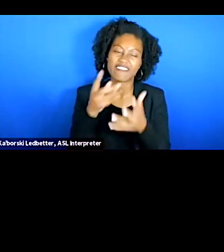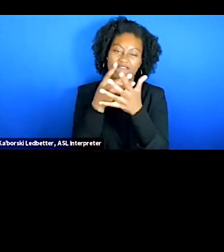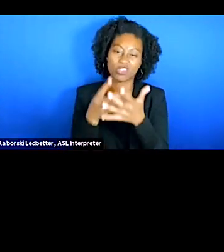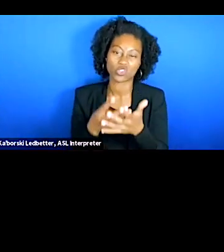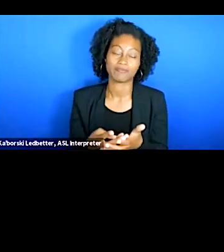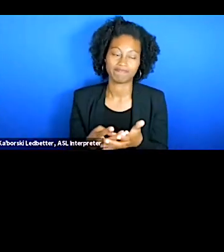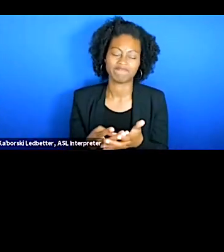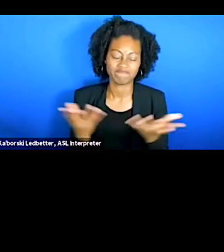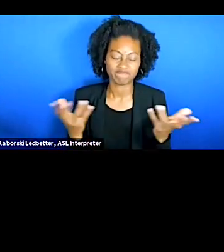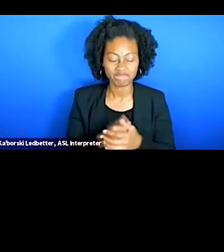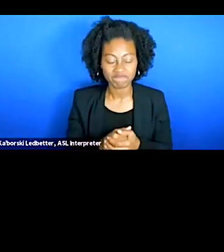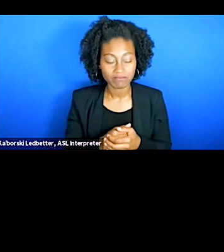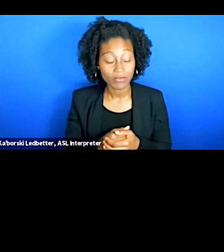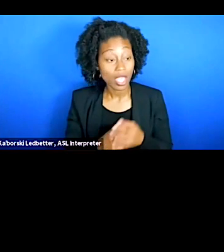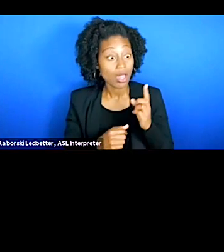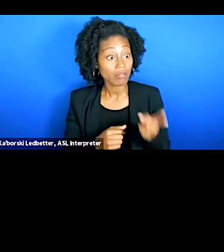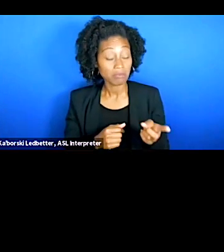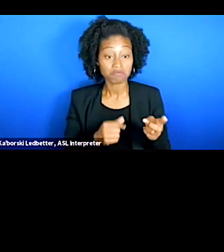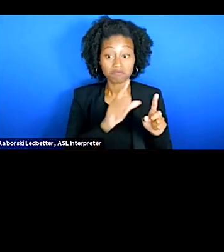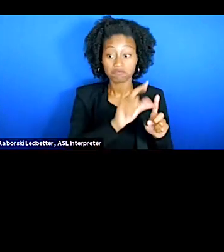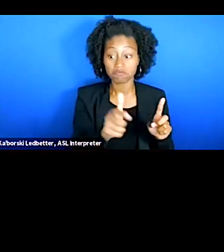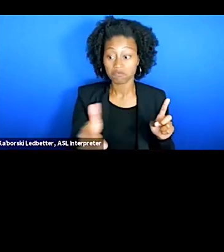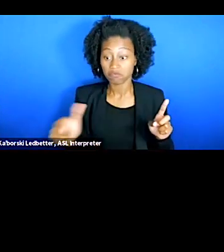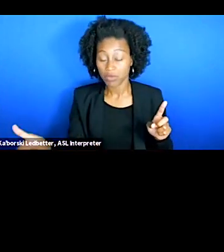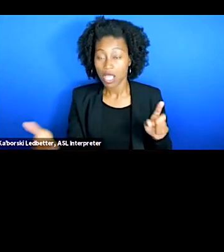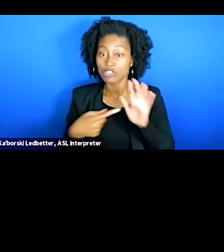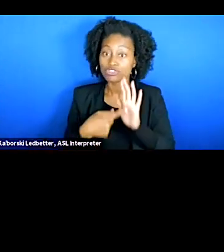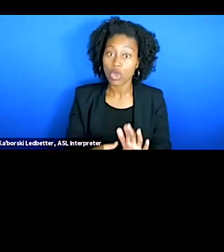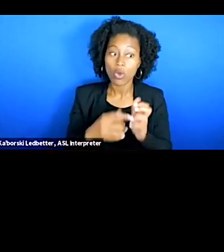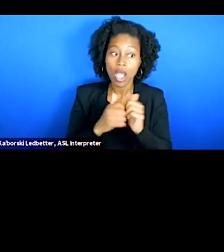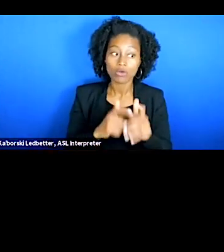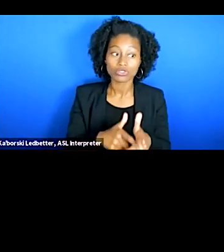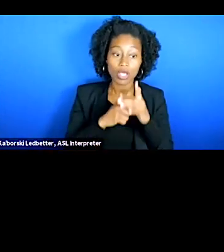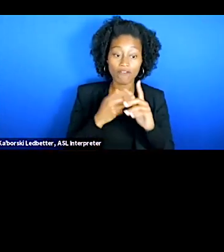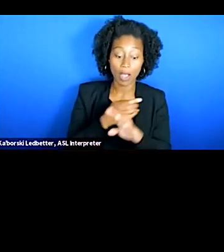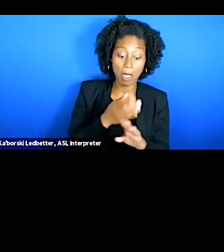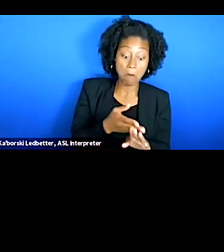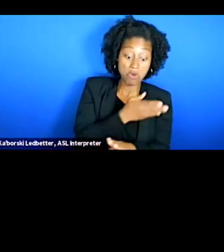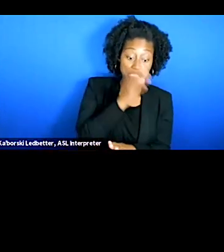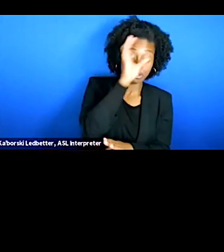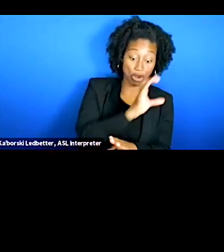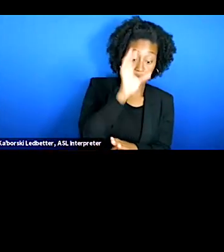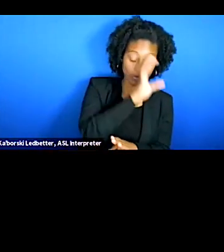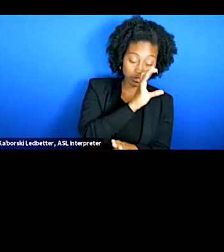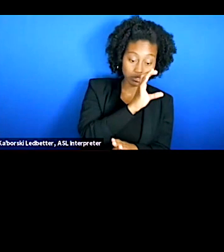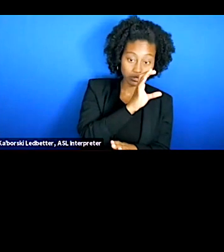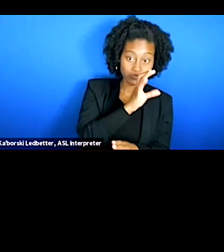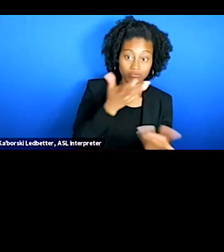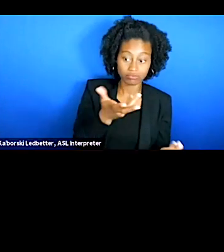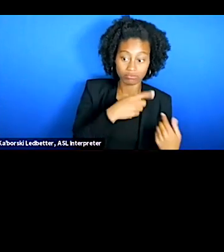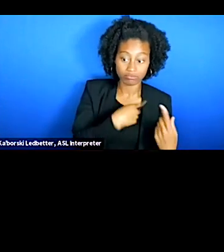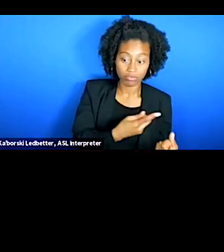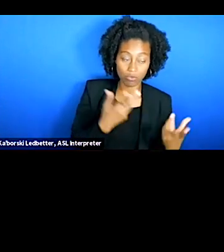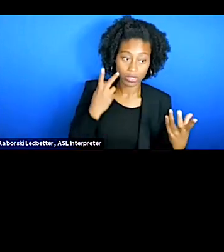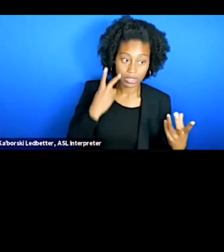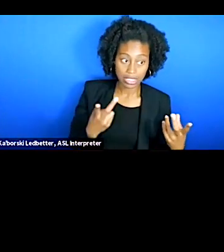This flowchart shows how the process moves from the pre-search process that we've seen so far to the